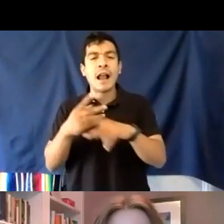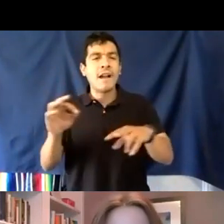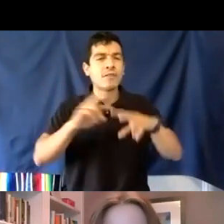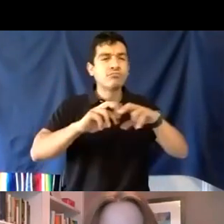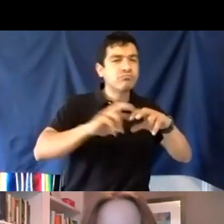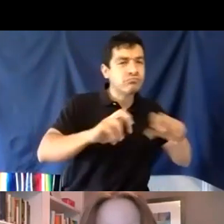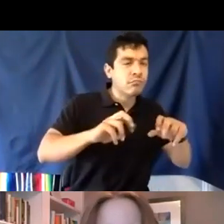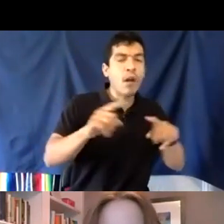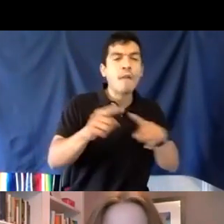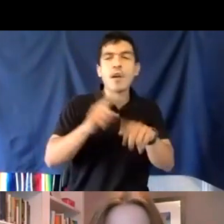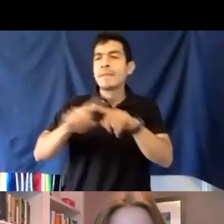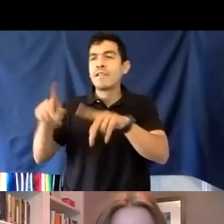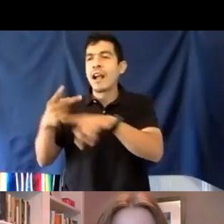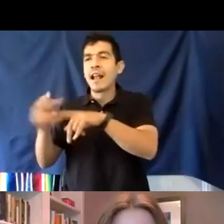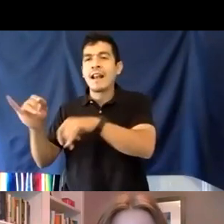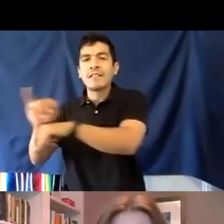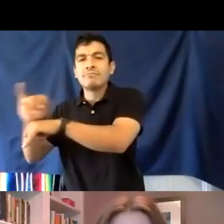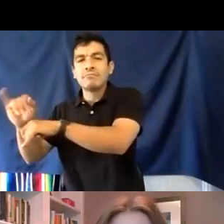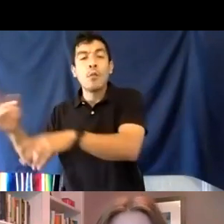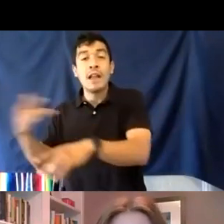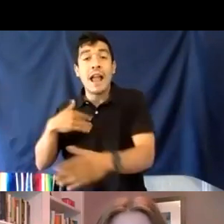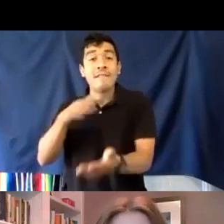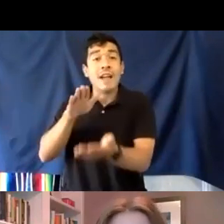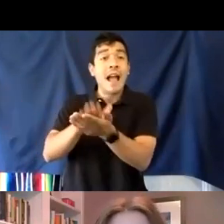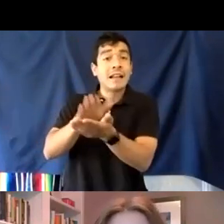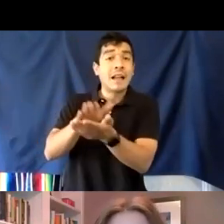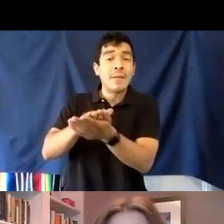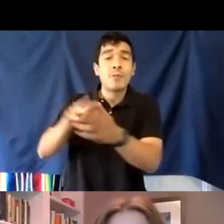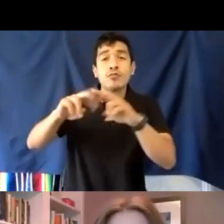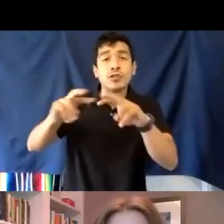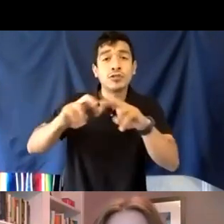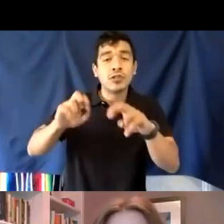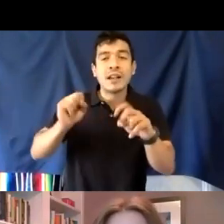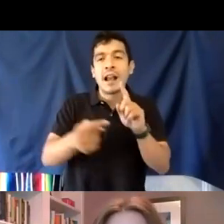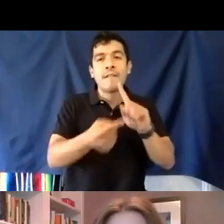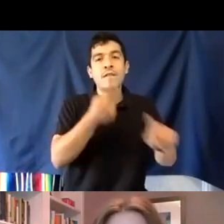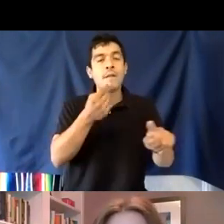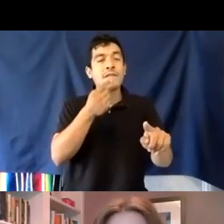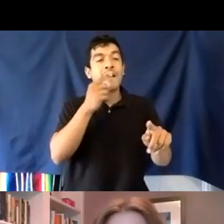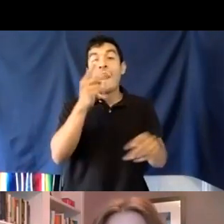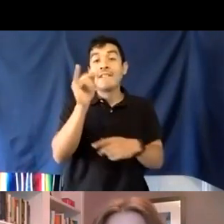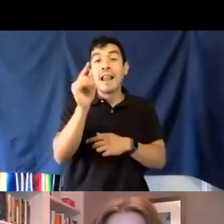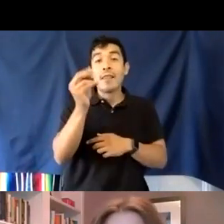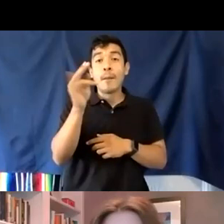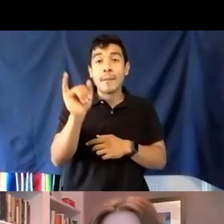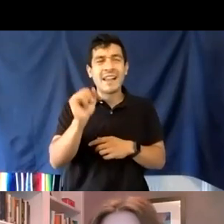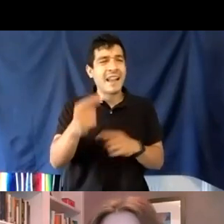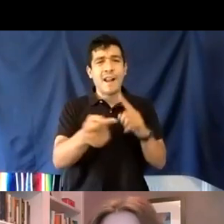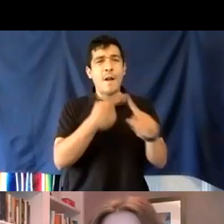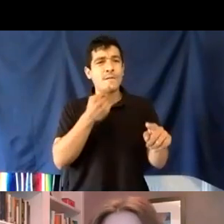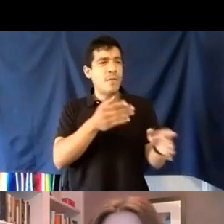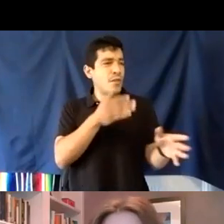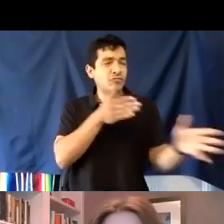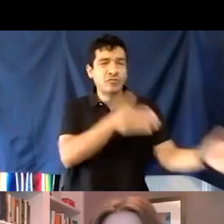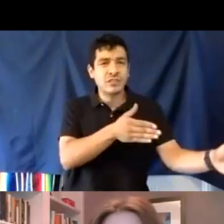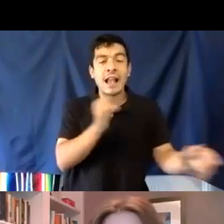types of institutions. It could come from an academic research institute. It could come from philanthropy. It could come from the grassroots. You know, it could be qualitative.